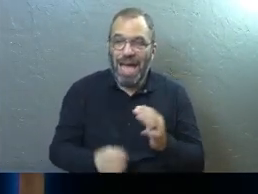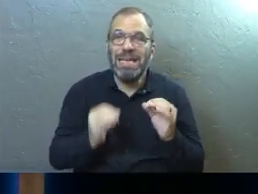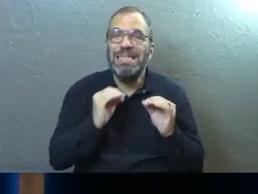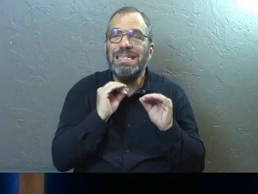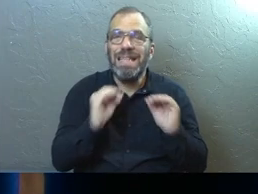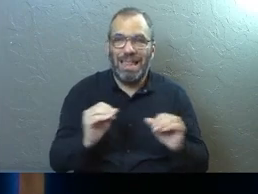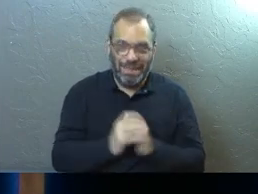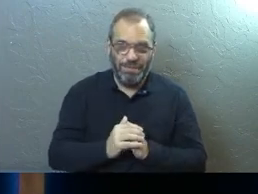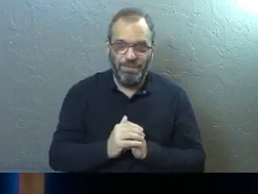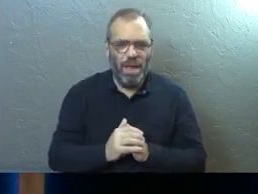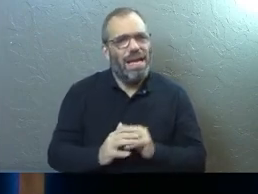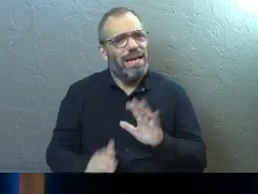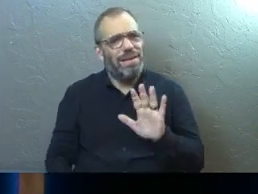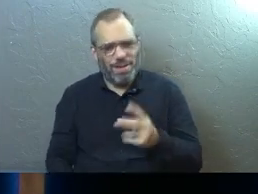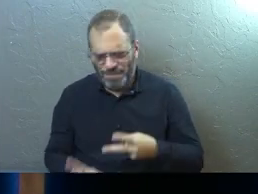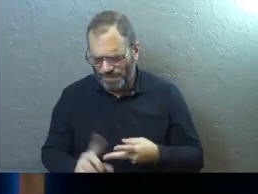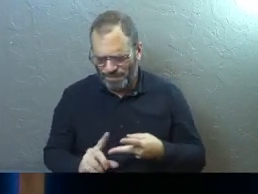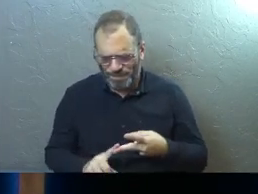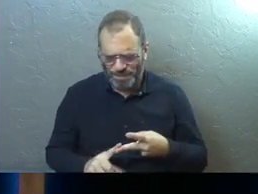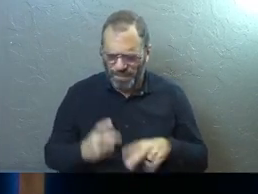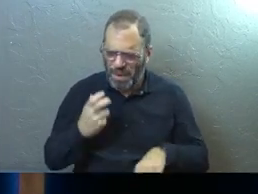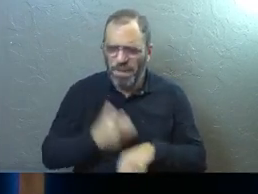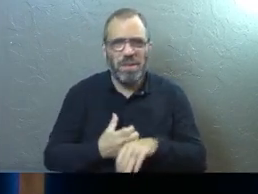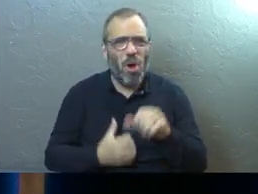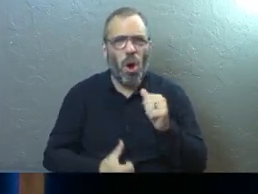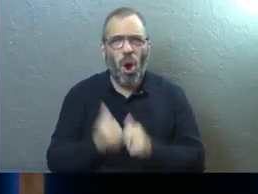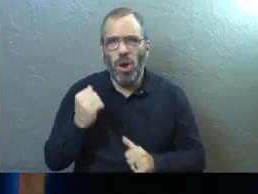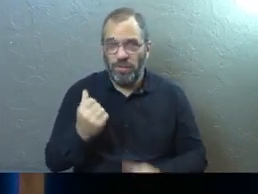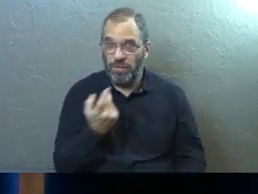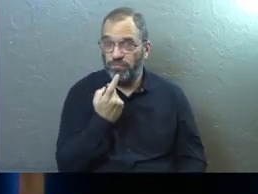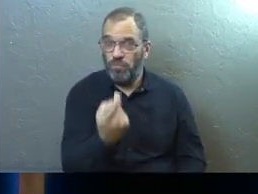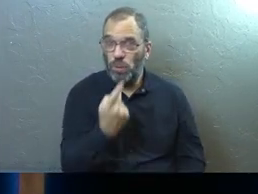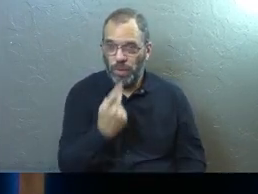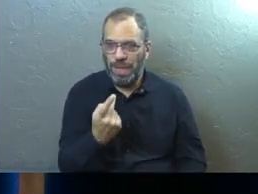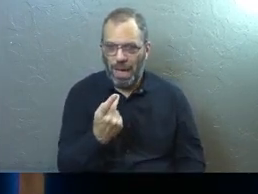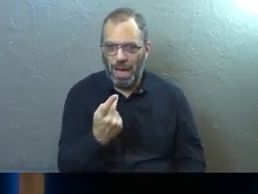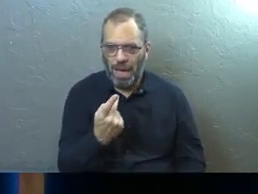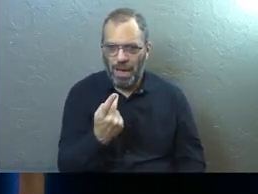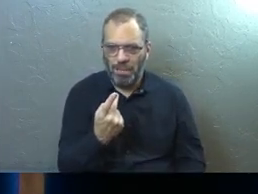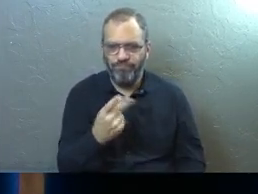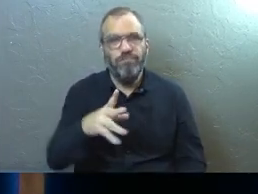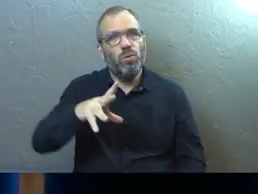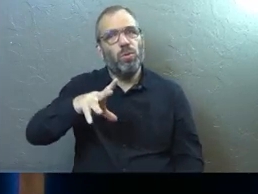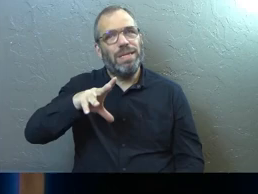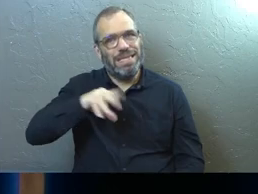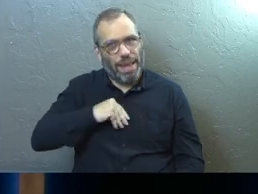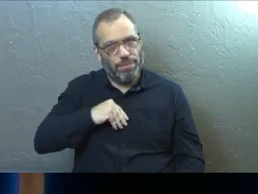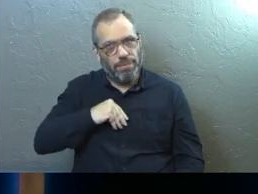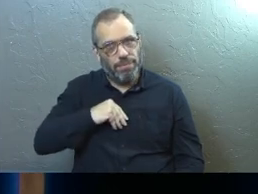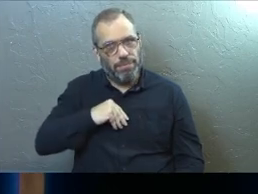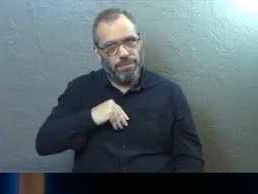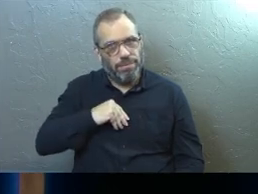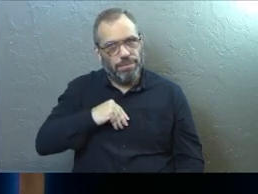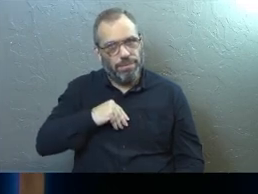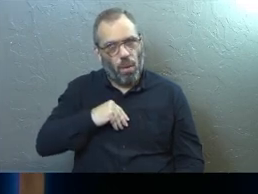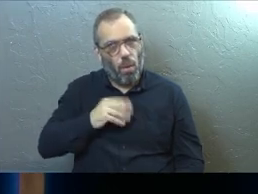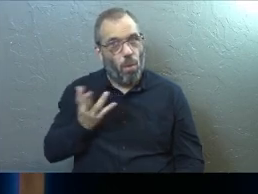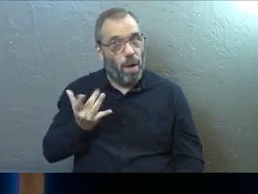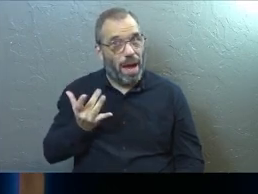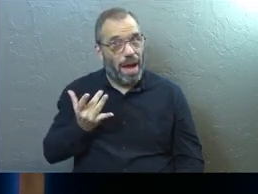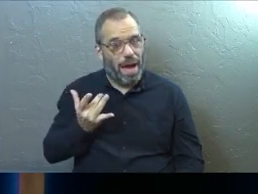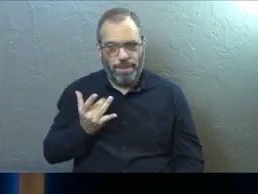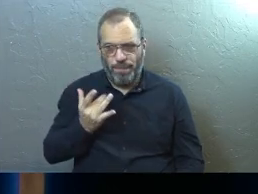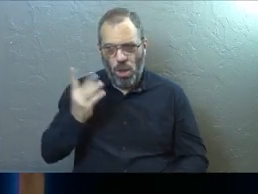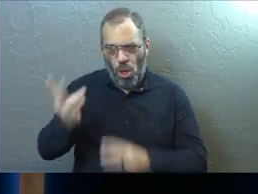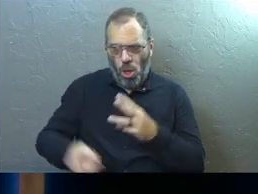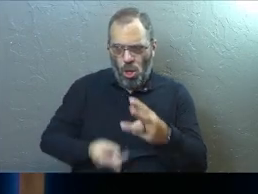nothing. Now, I think this is one of the hardest things for us to come to grips with and figure out in our life. And partly because I think